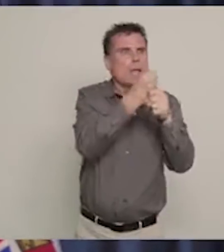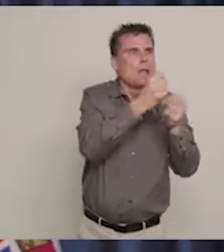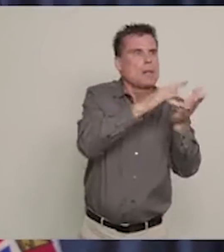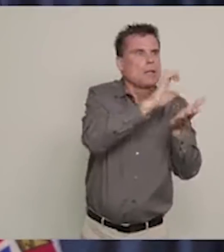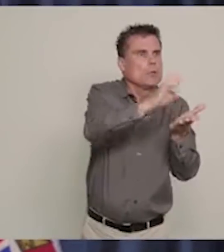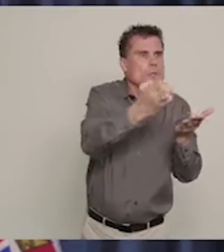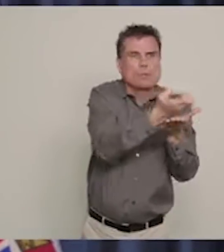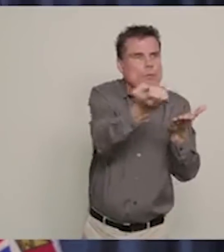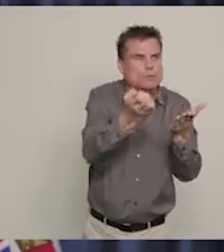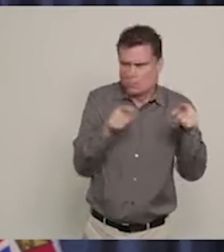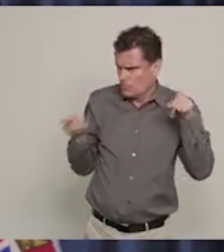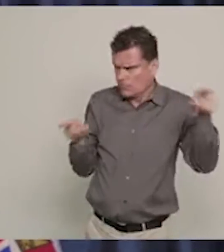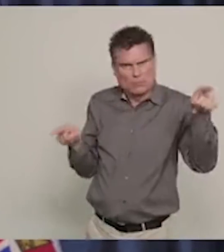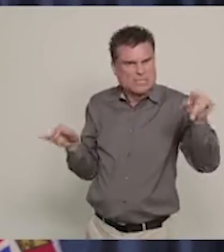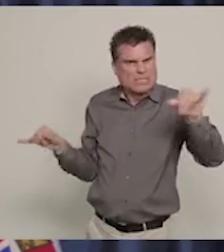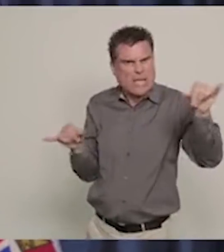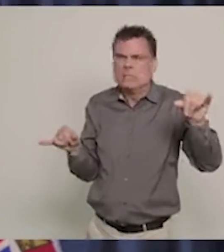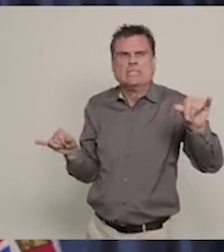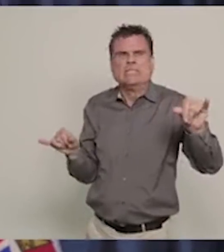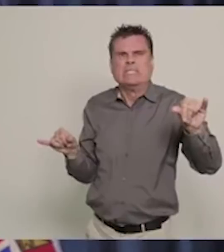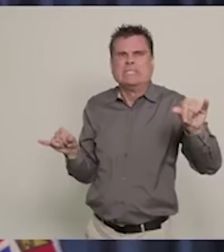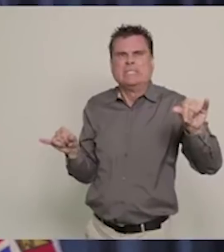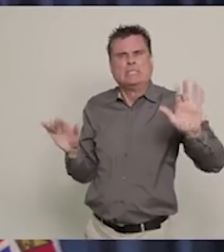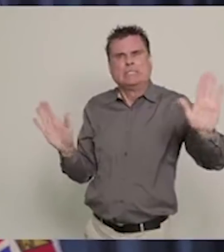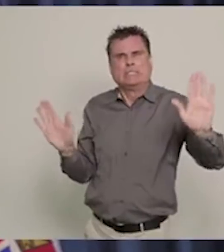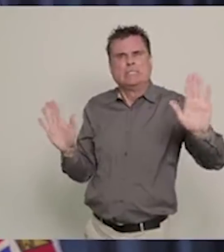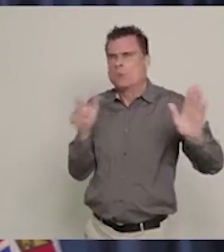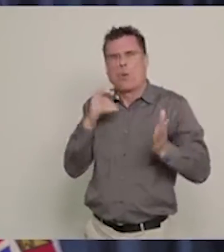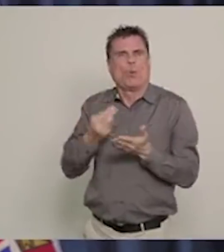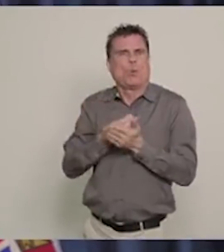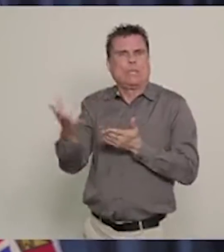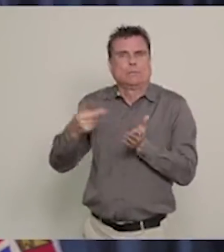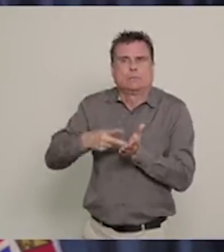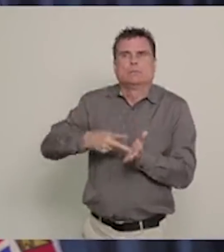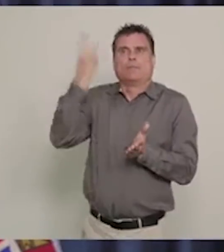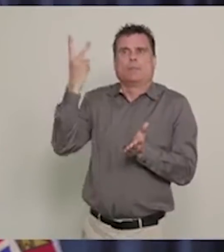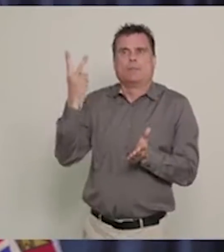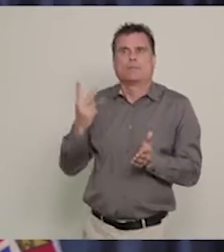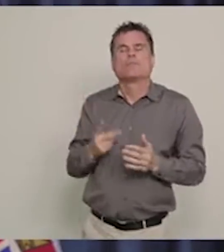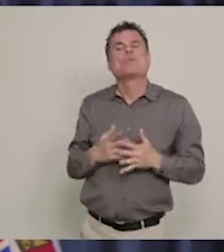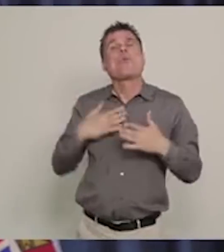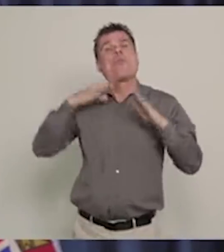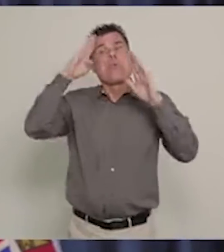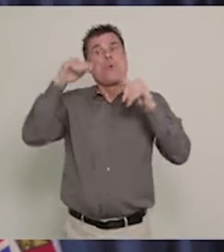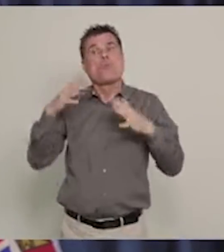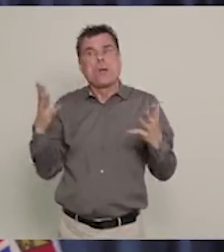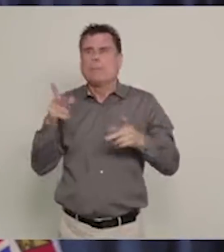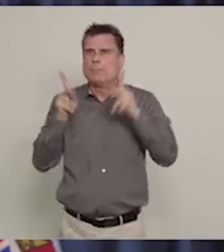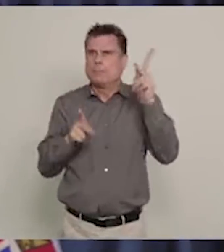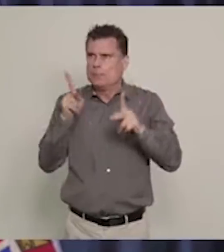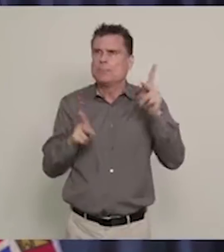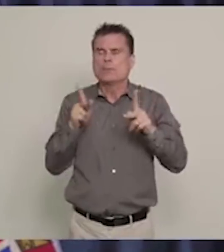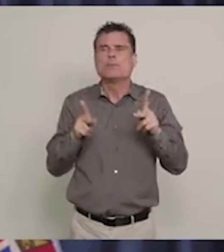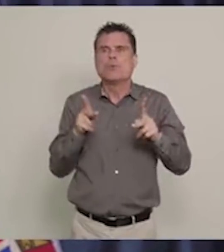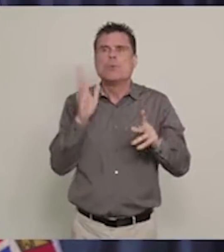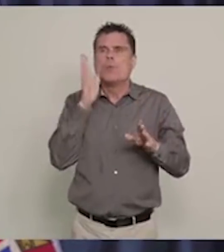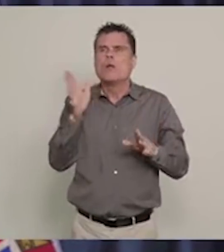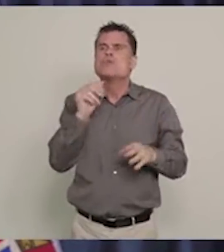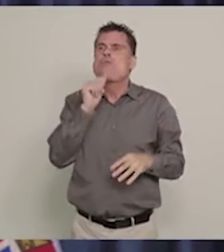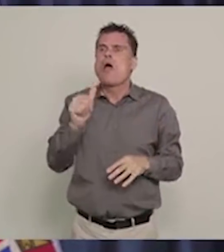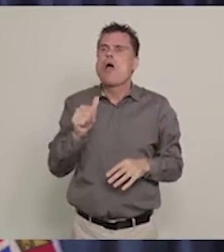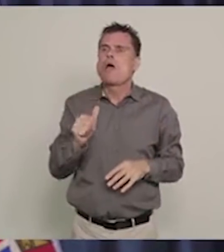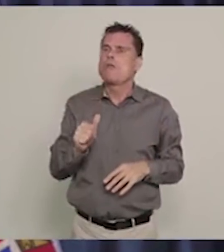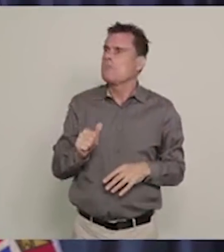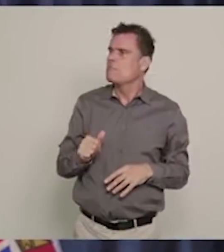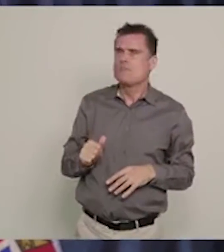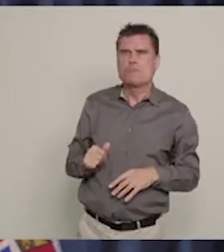people putting aside regional concerns, partisan concerns, and focusing on how can we all work together. And we don't want to reinvent wheels.